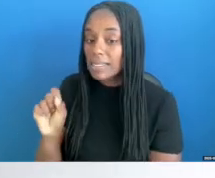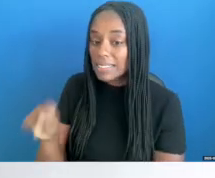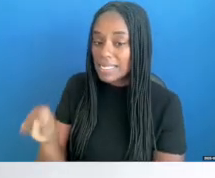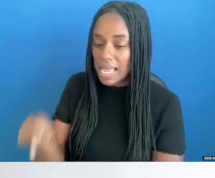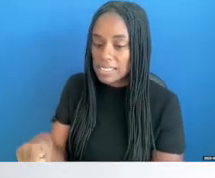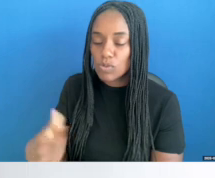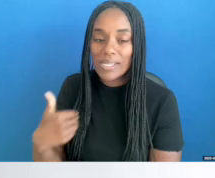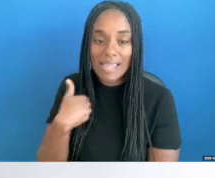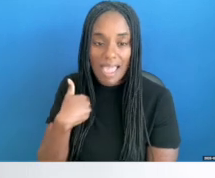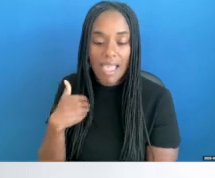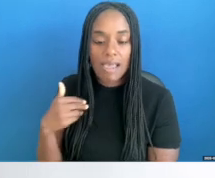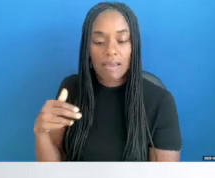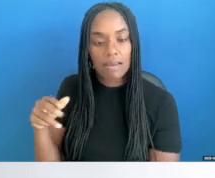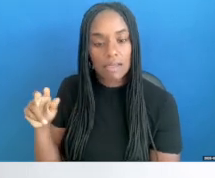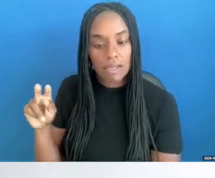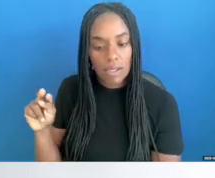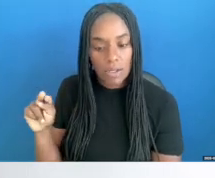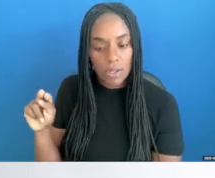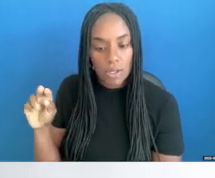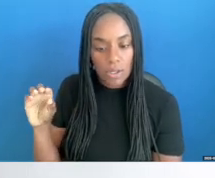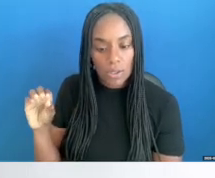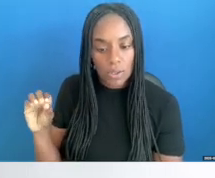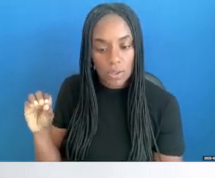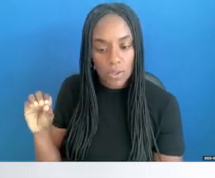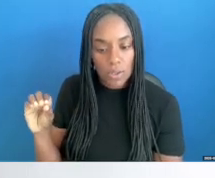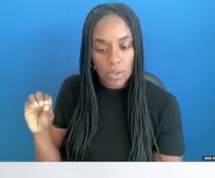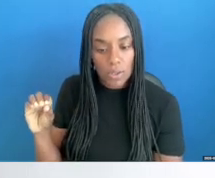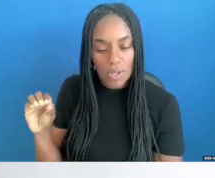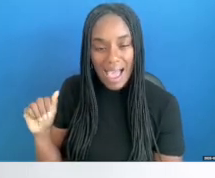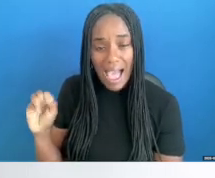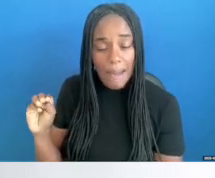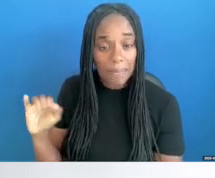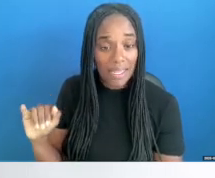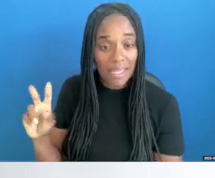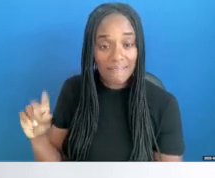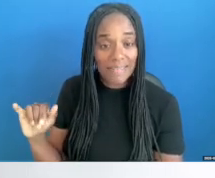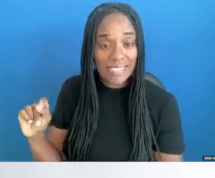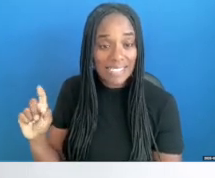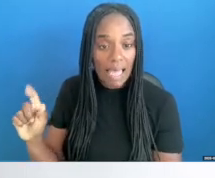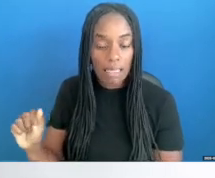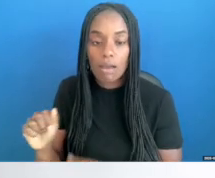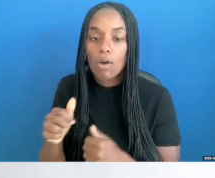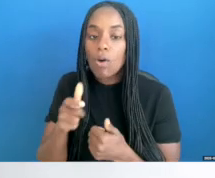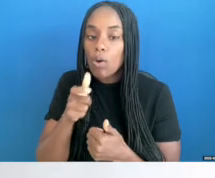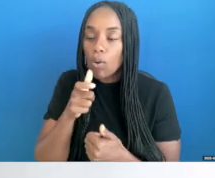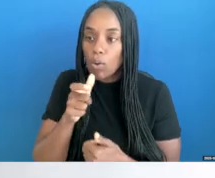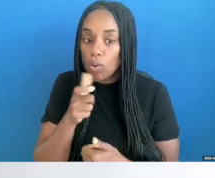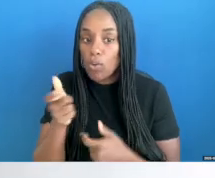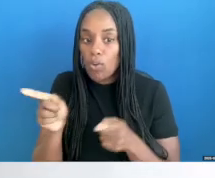have Noemi Vitella. I don't know off the top of my head who handles what portion of